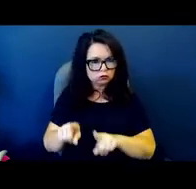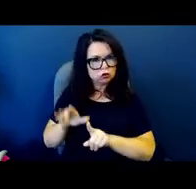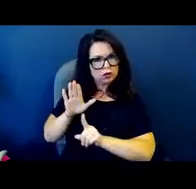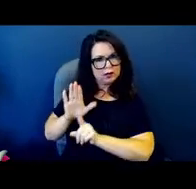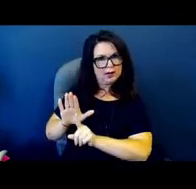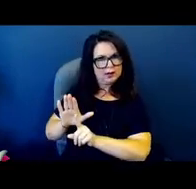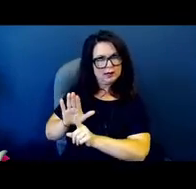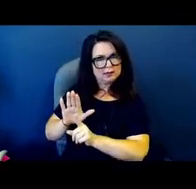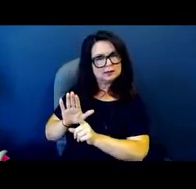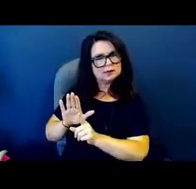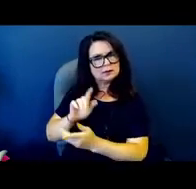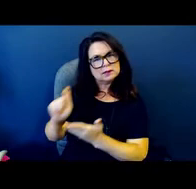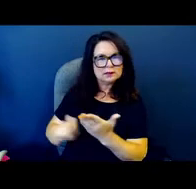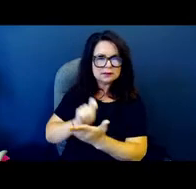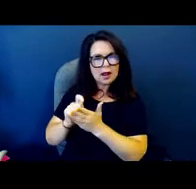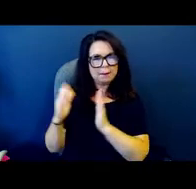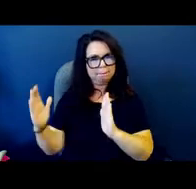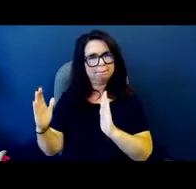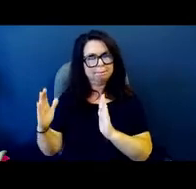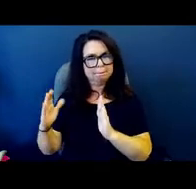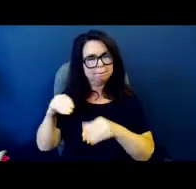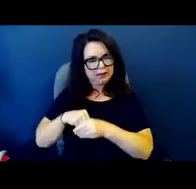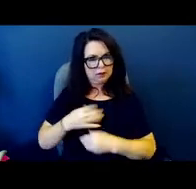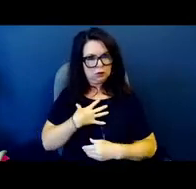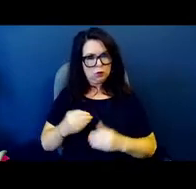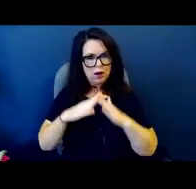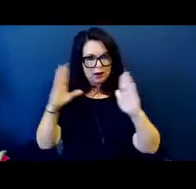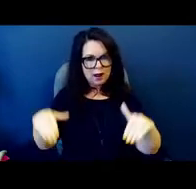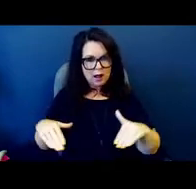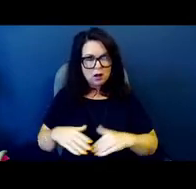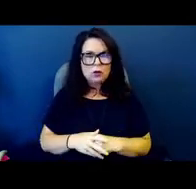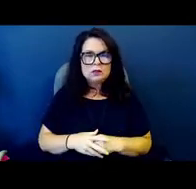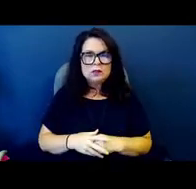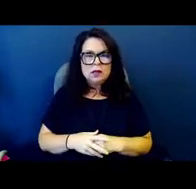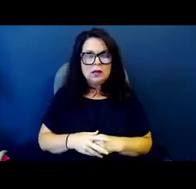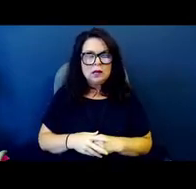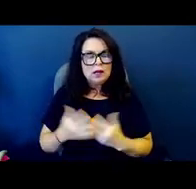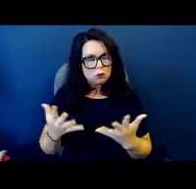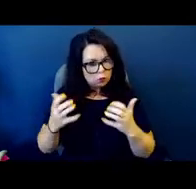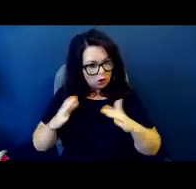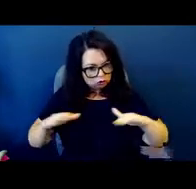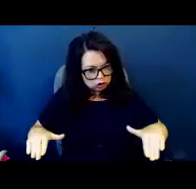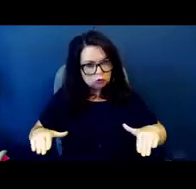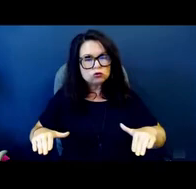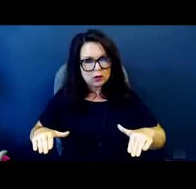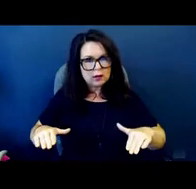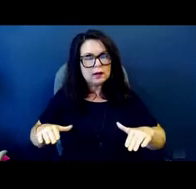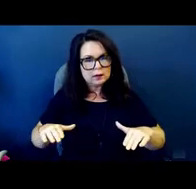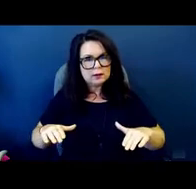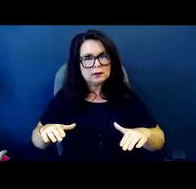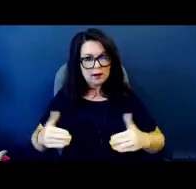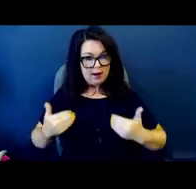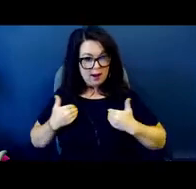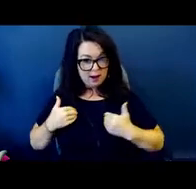time at the White House. And they said, we want children with disabilities to be represented. And